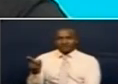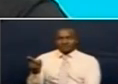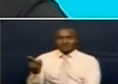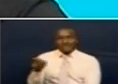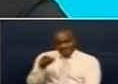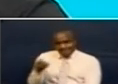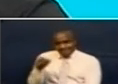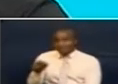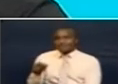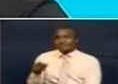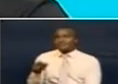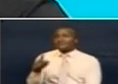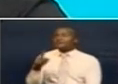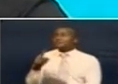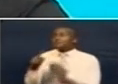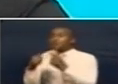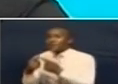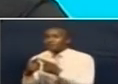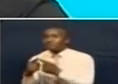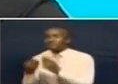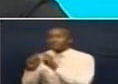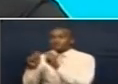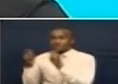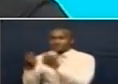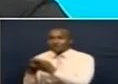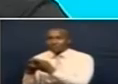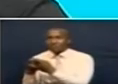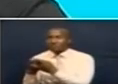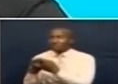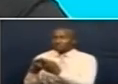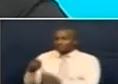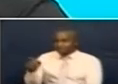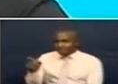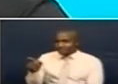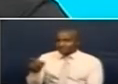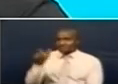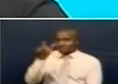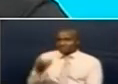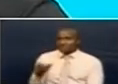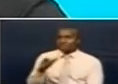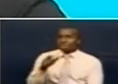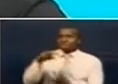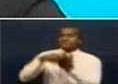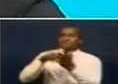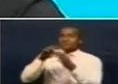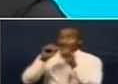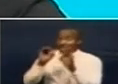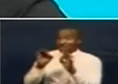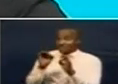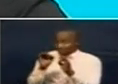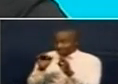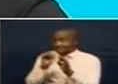was not so much about the tribe or the ethnicity of the person that was running for president. Because if it was the